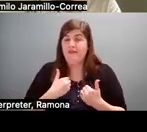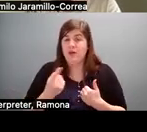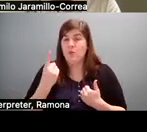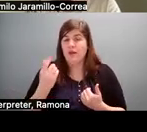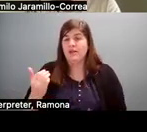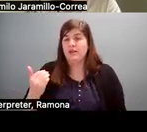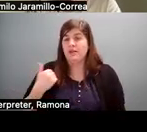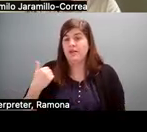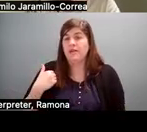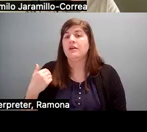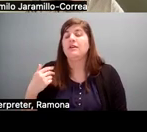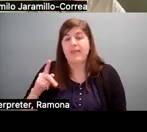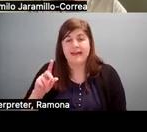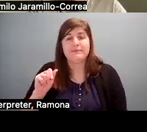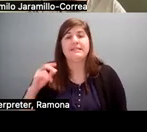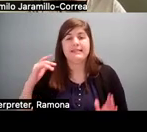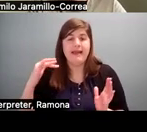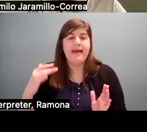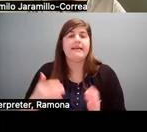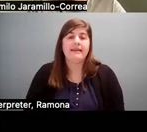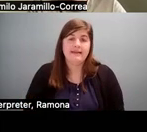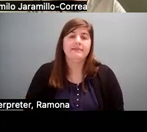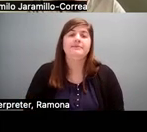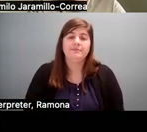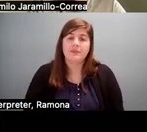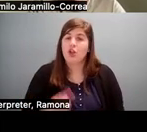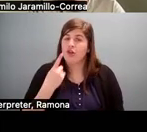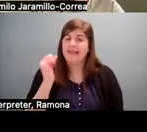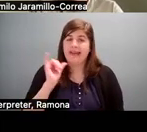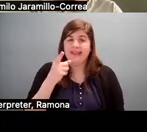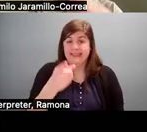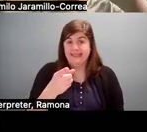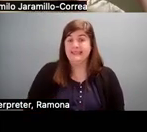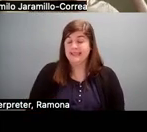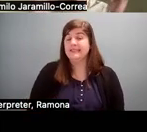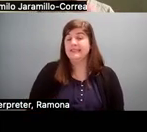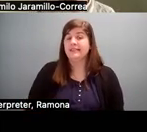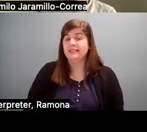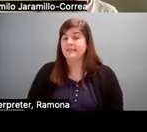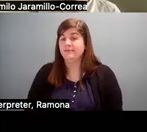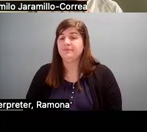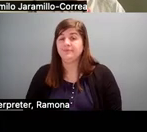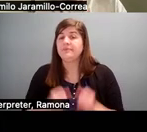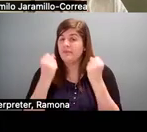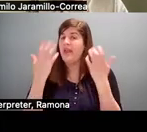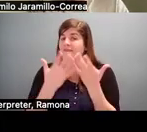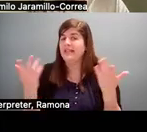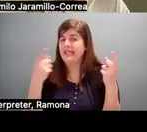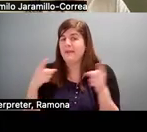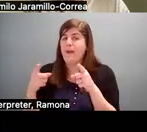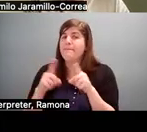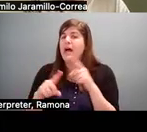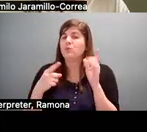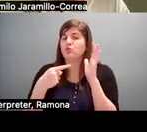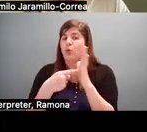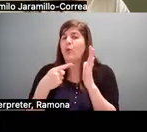where plasmas are studied like this. So they look something like this. Oh. And there's like a lot of things going on here, but I'll show you the